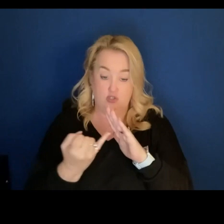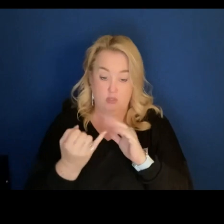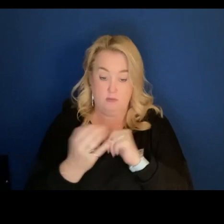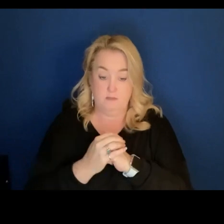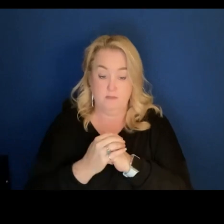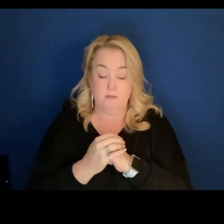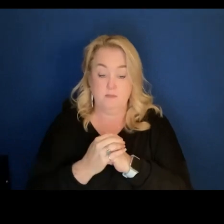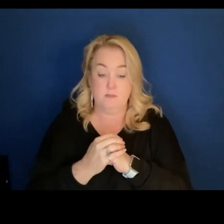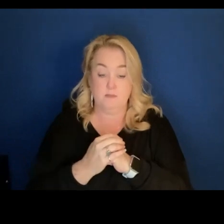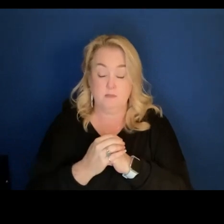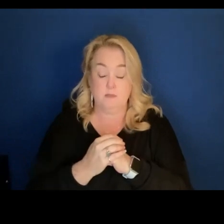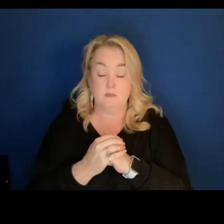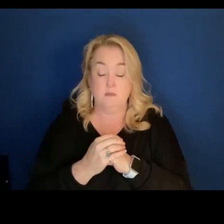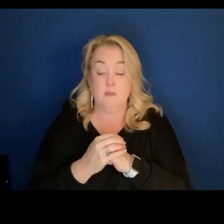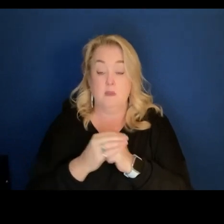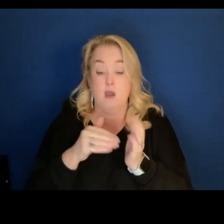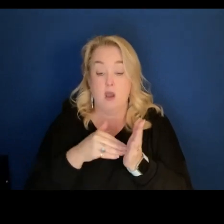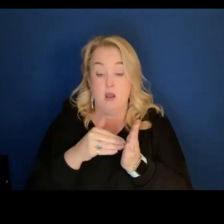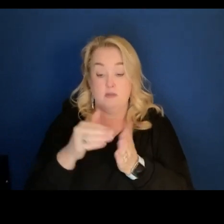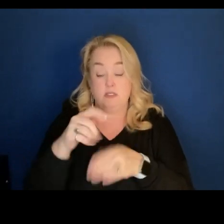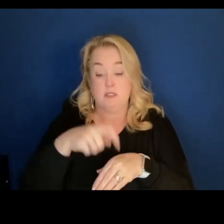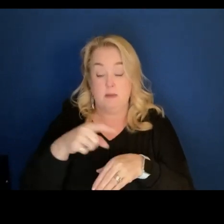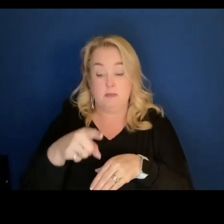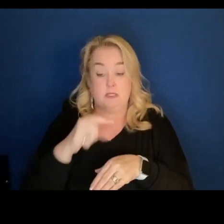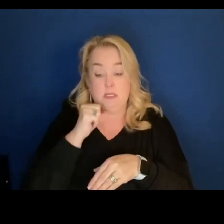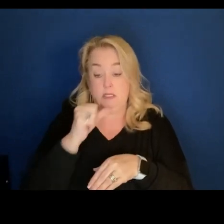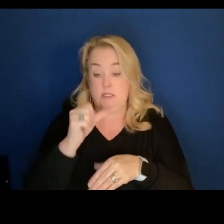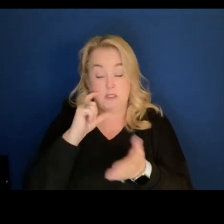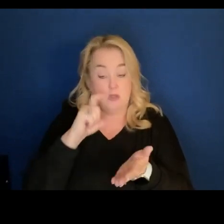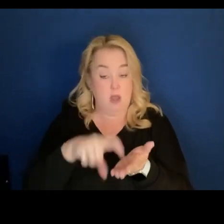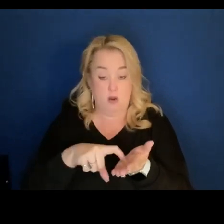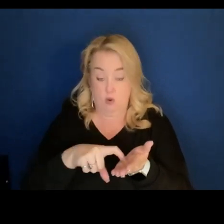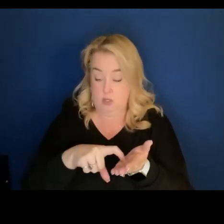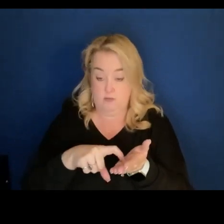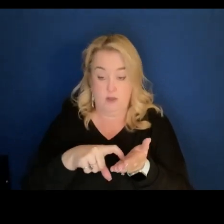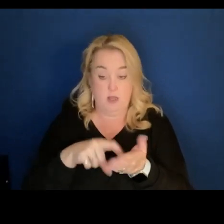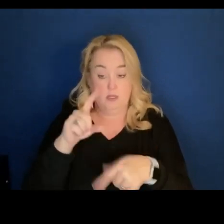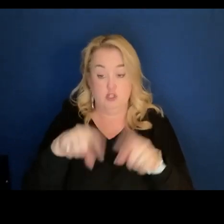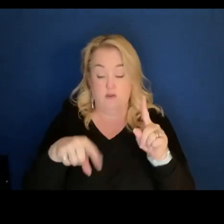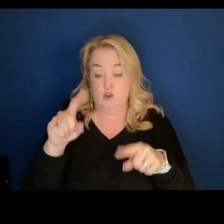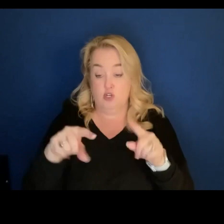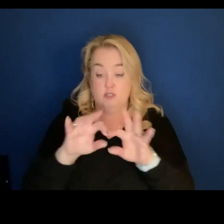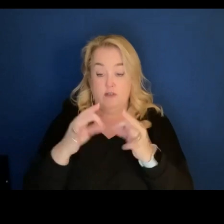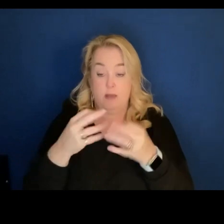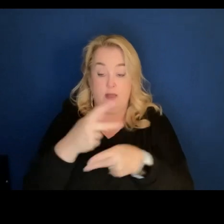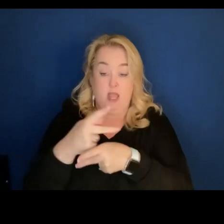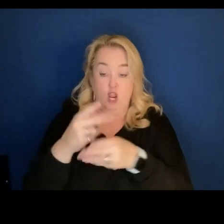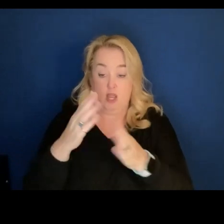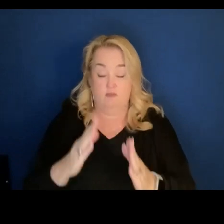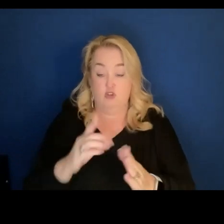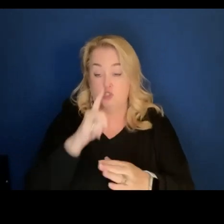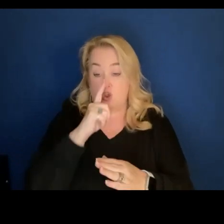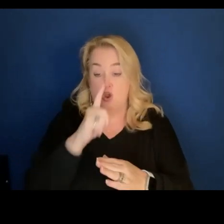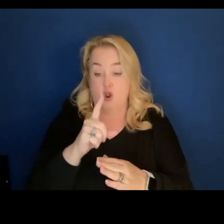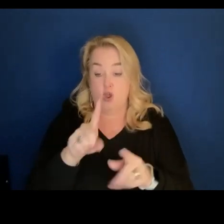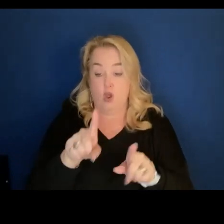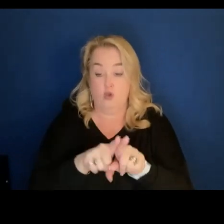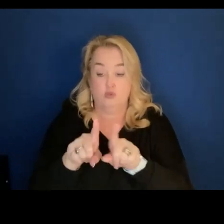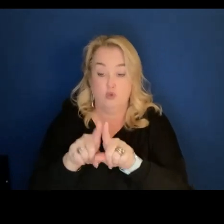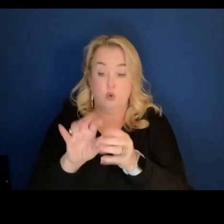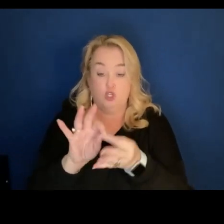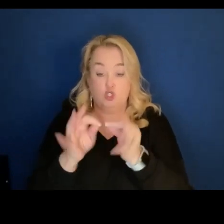of the complex yet often invisible role of caregiving, diverse family caregivers are also interpreting